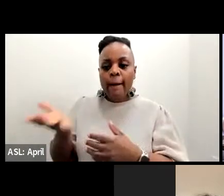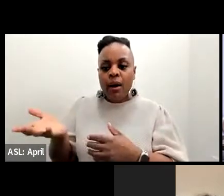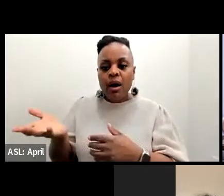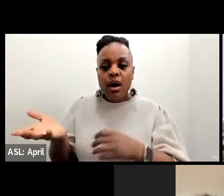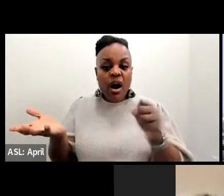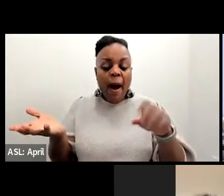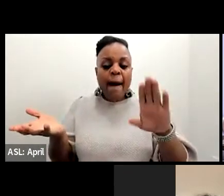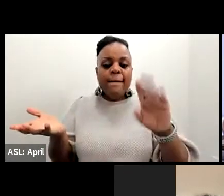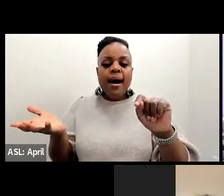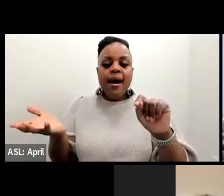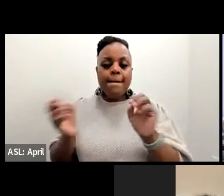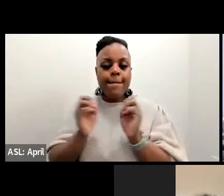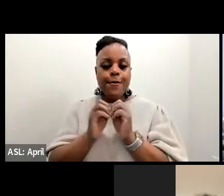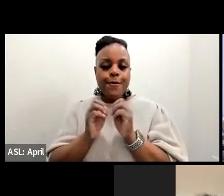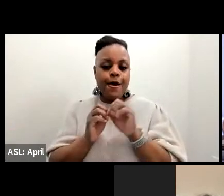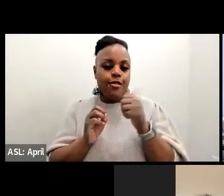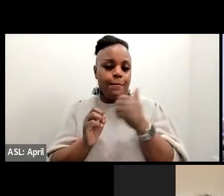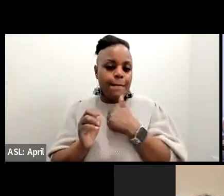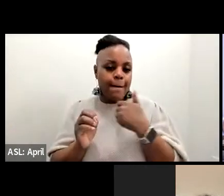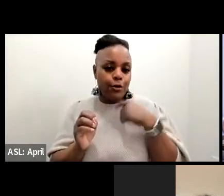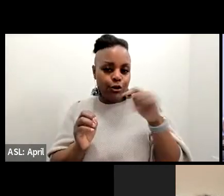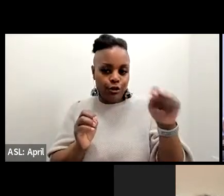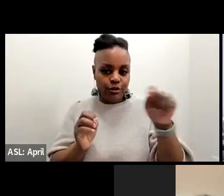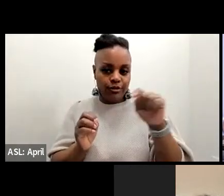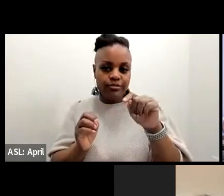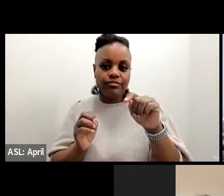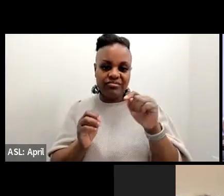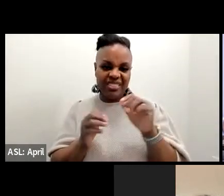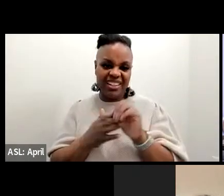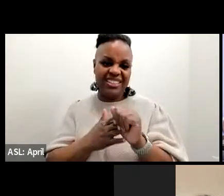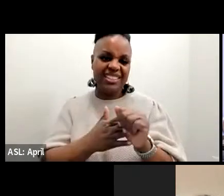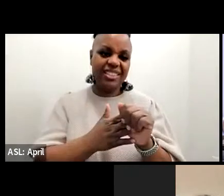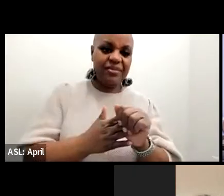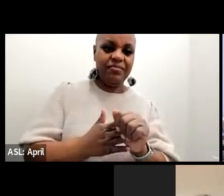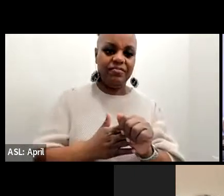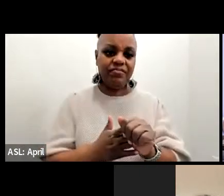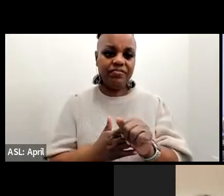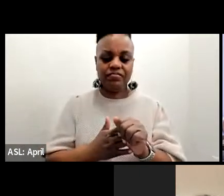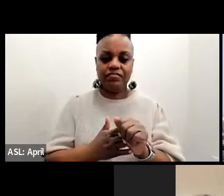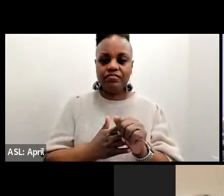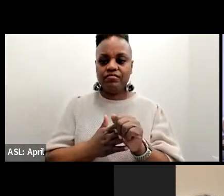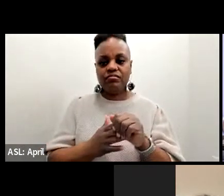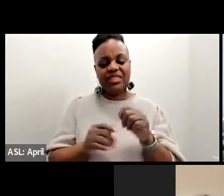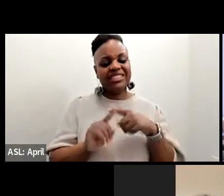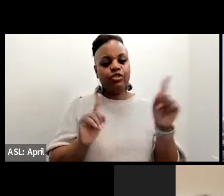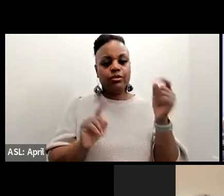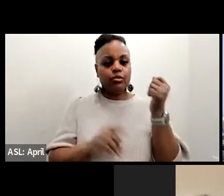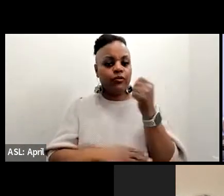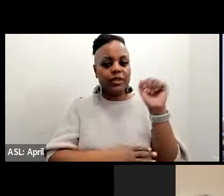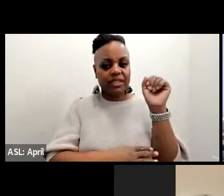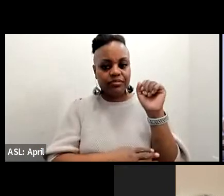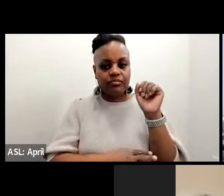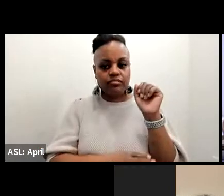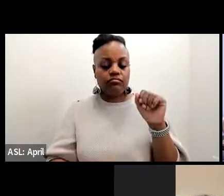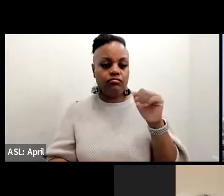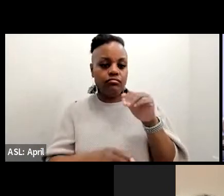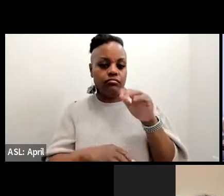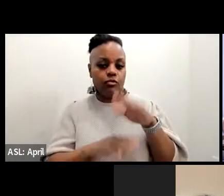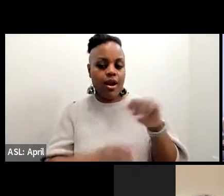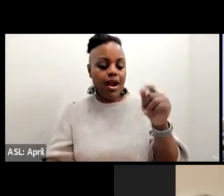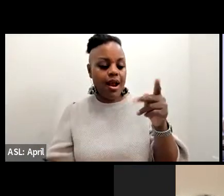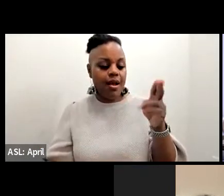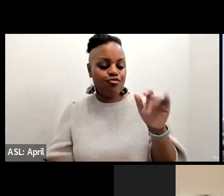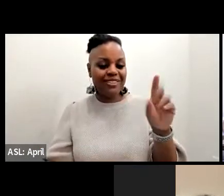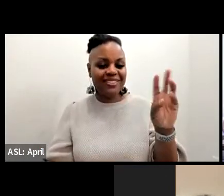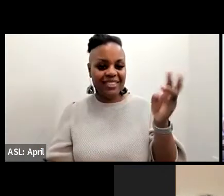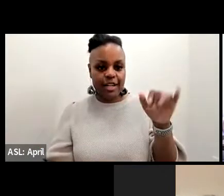in 52, the even April 6th movement in the early 2000s, and